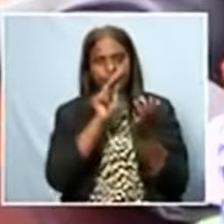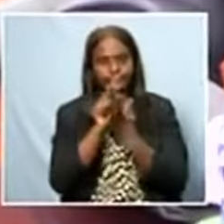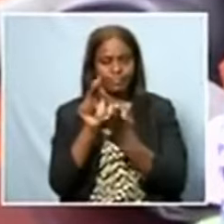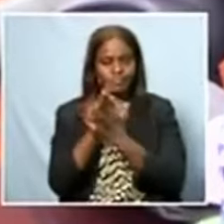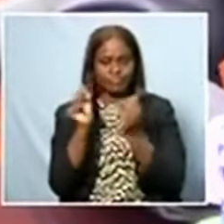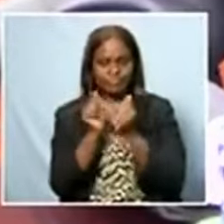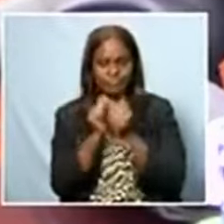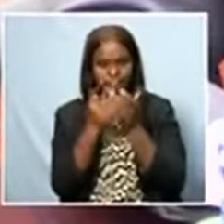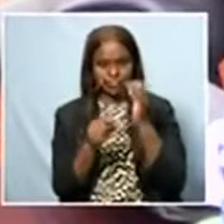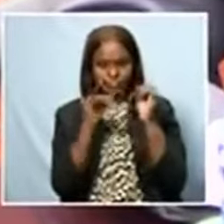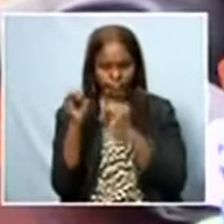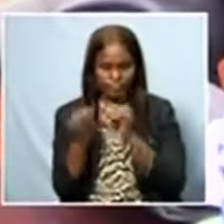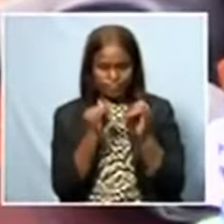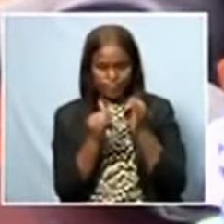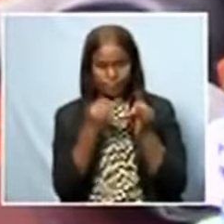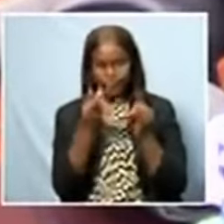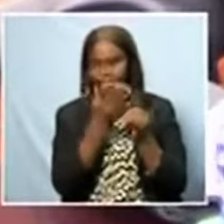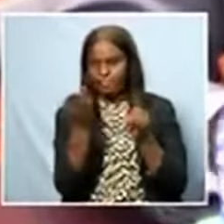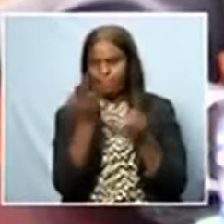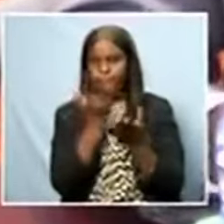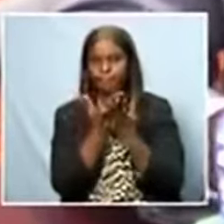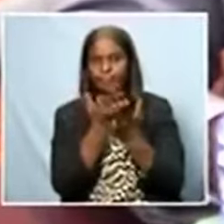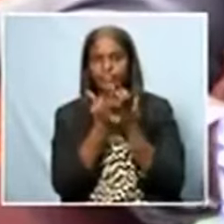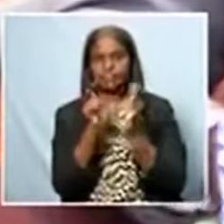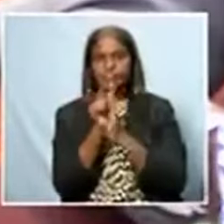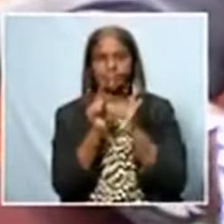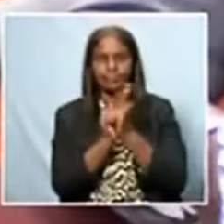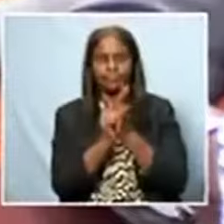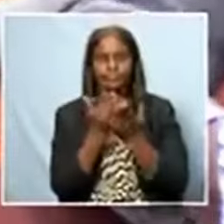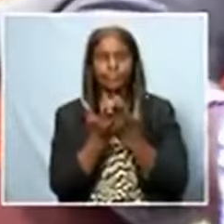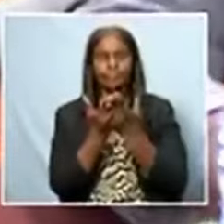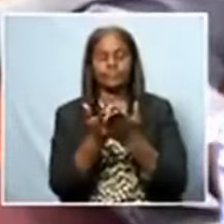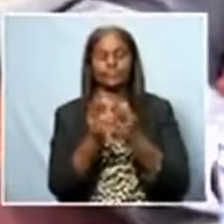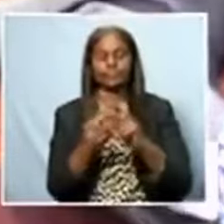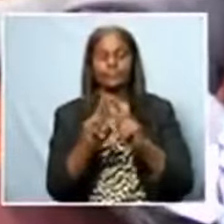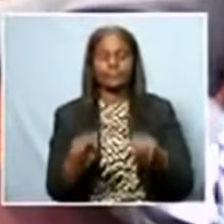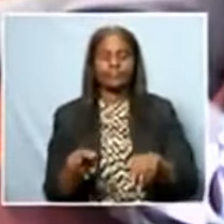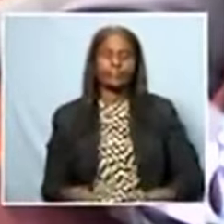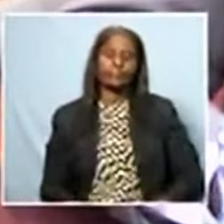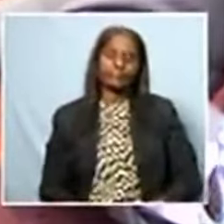and implementing of the proposed bill. I submit, Chair.